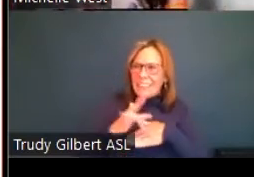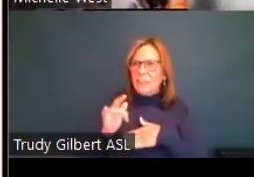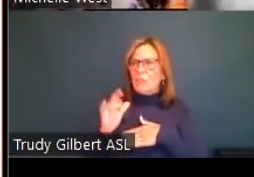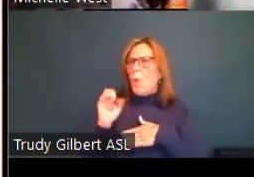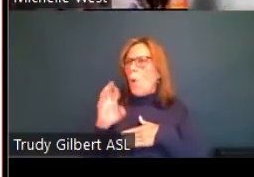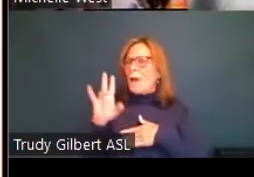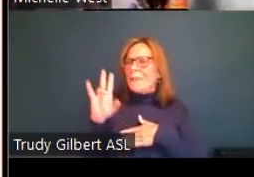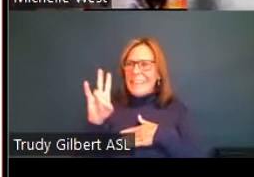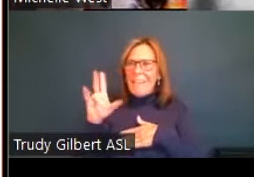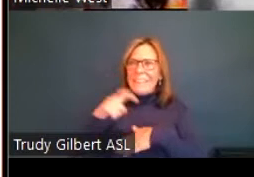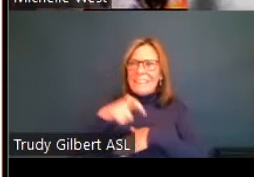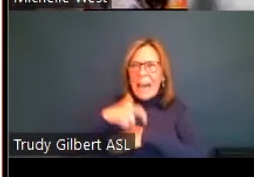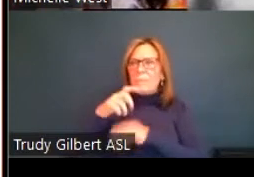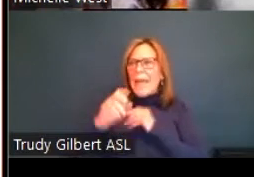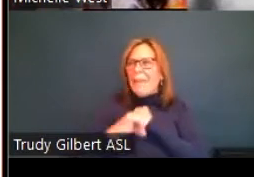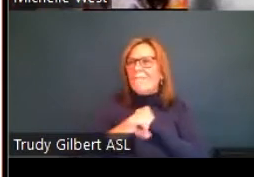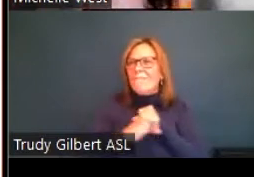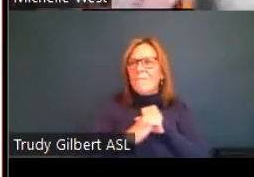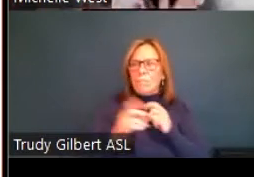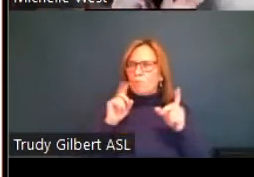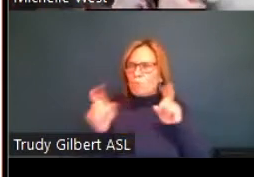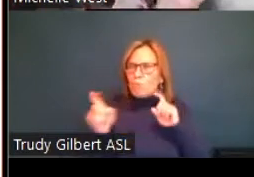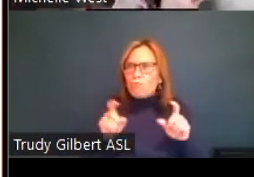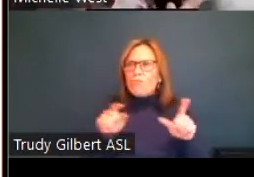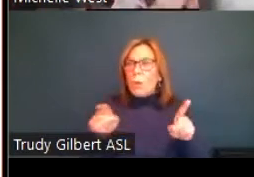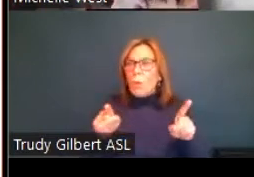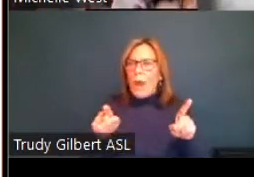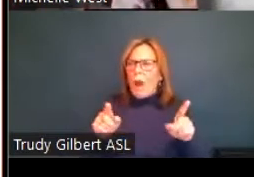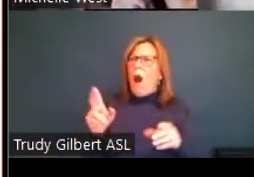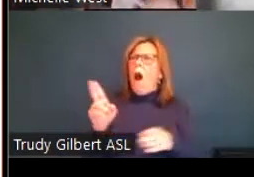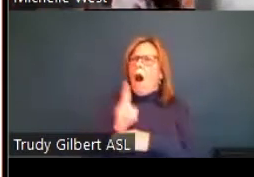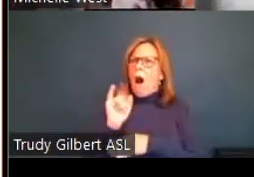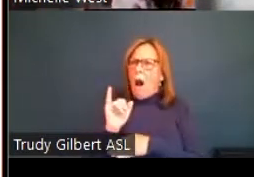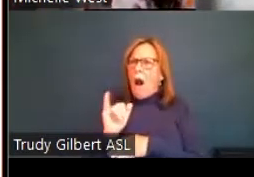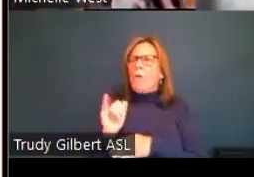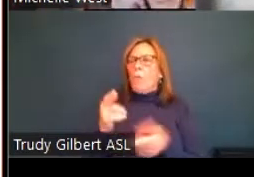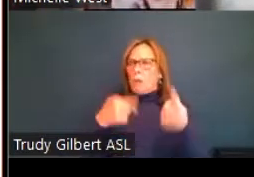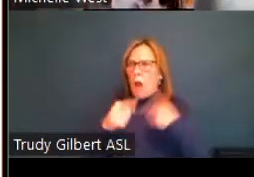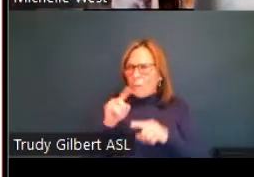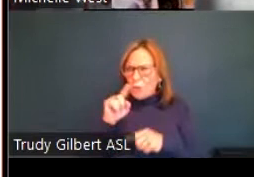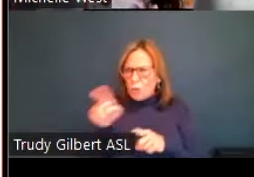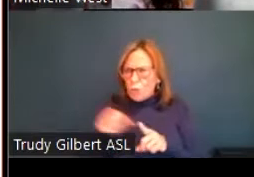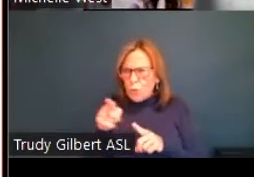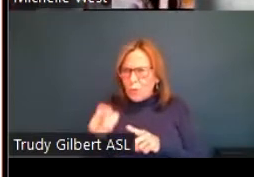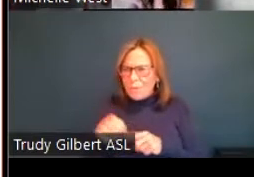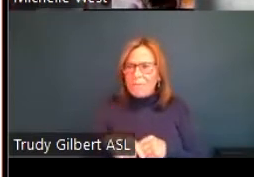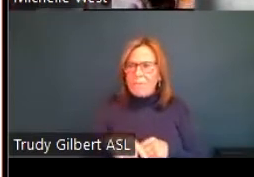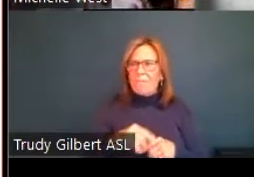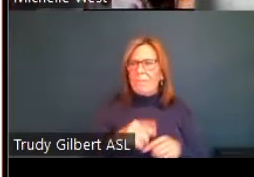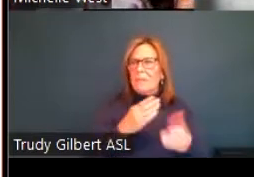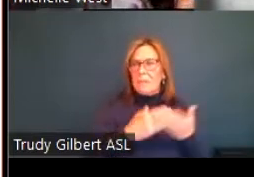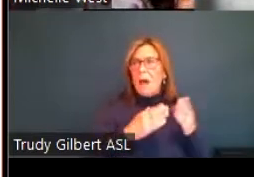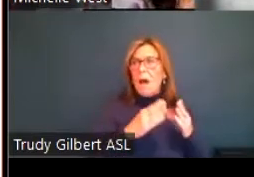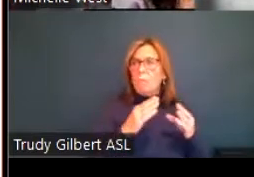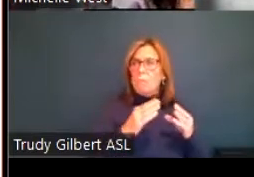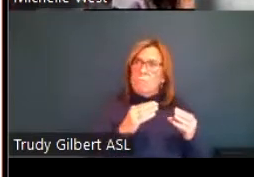your consumer might come to you. Some of these have more weight than others. a personal referral, like, you